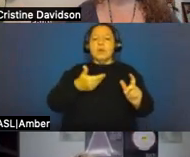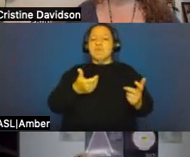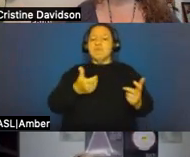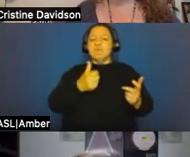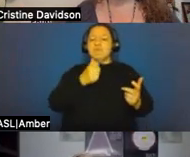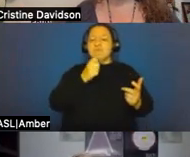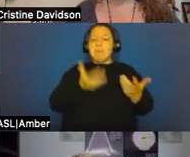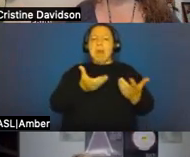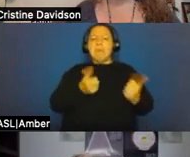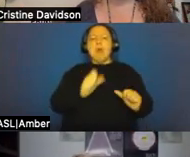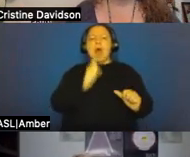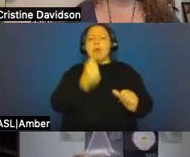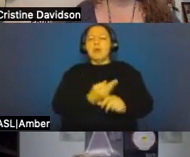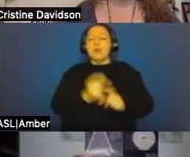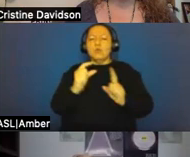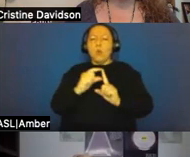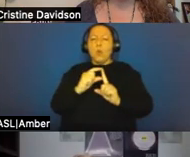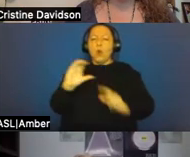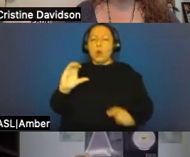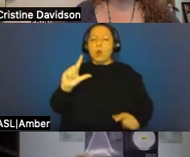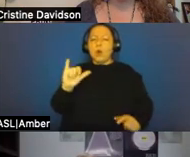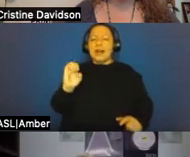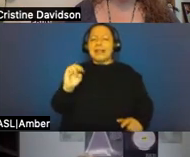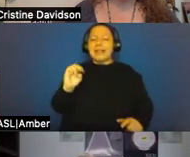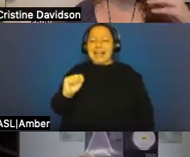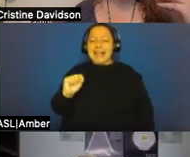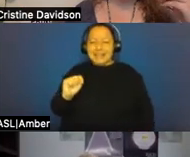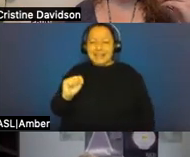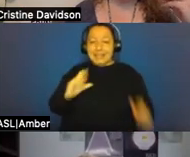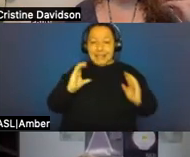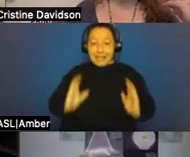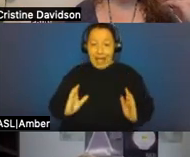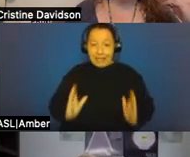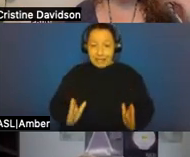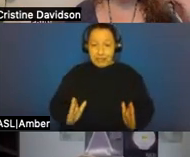right? Like if you think about a client, there is